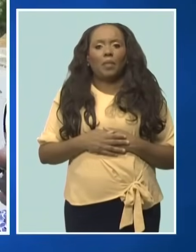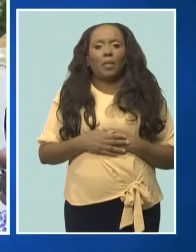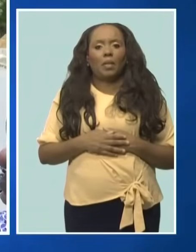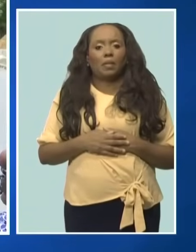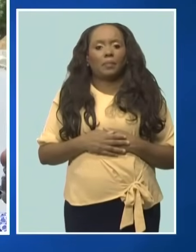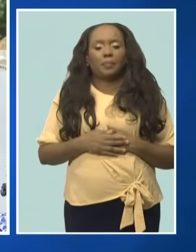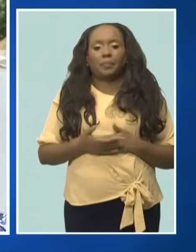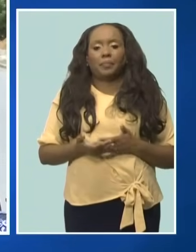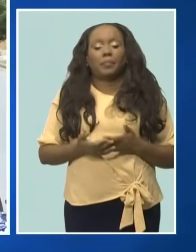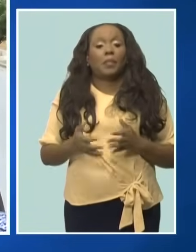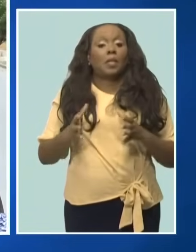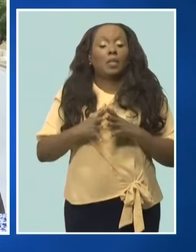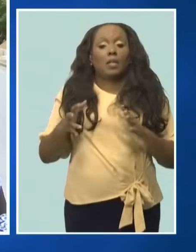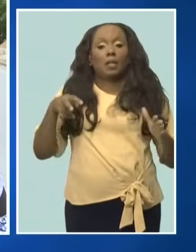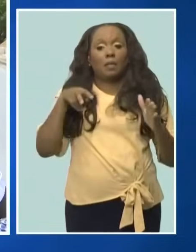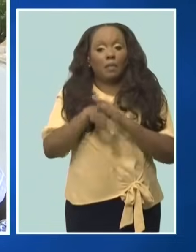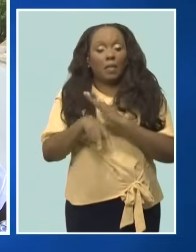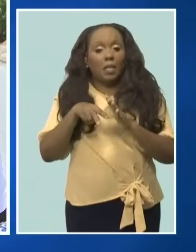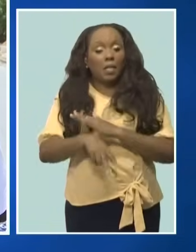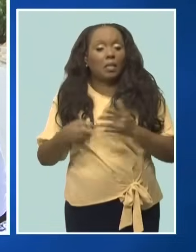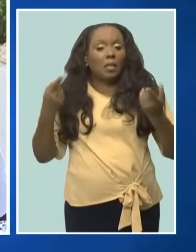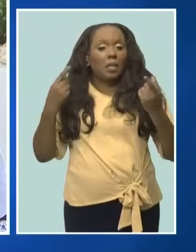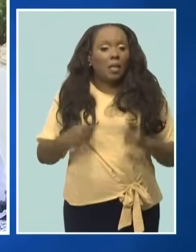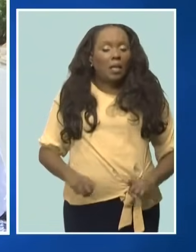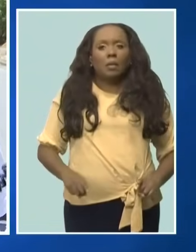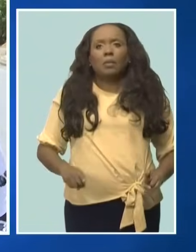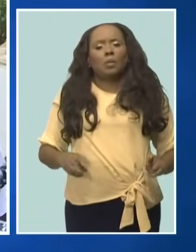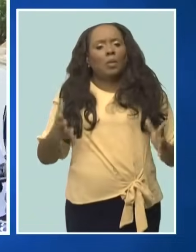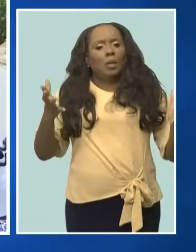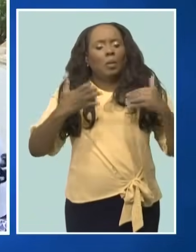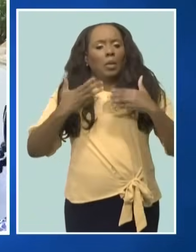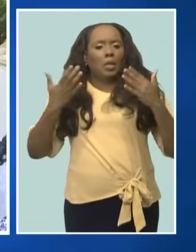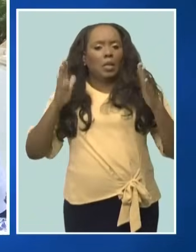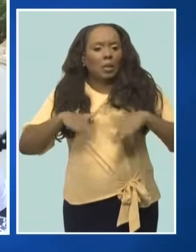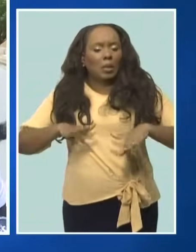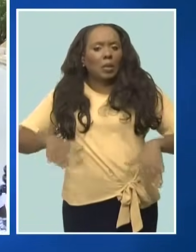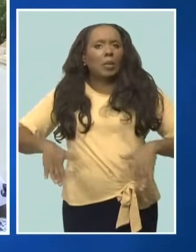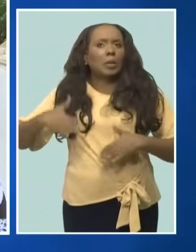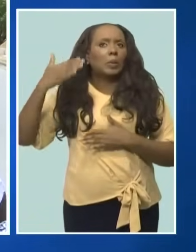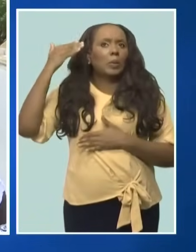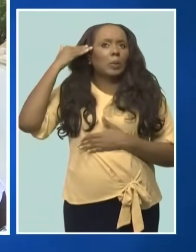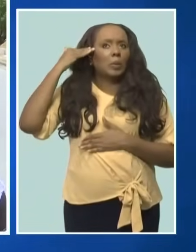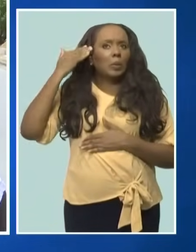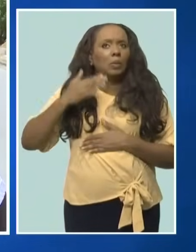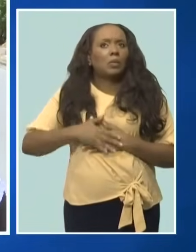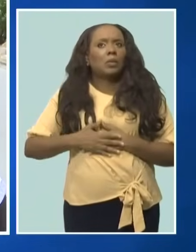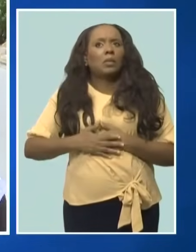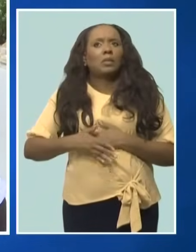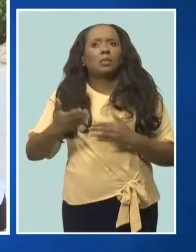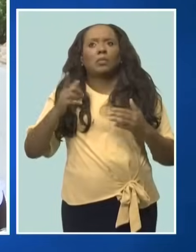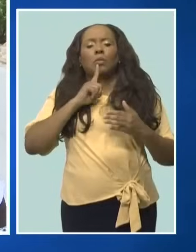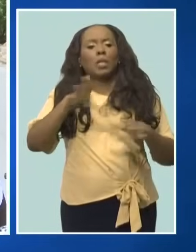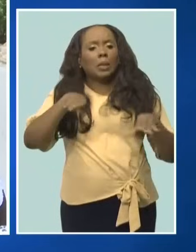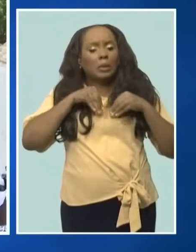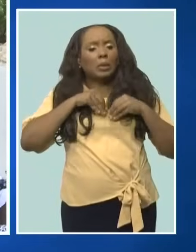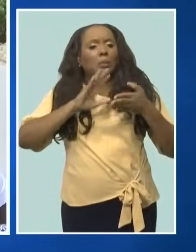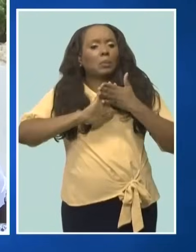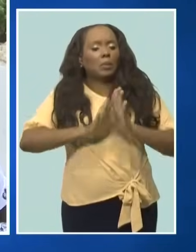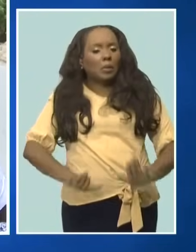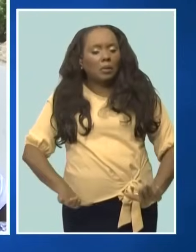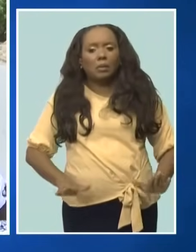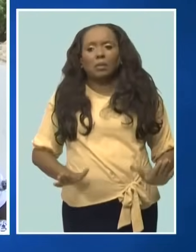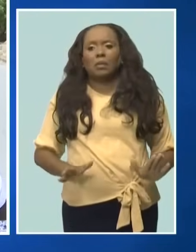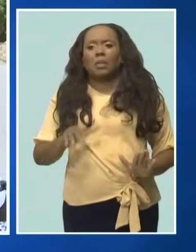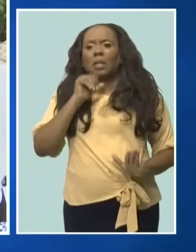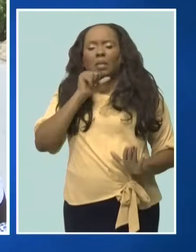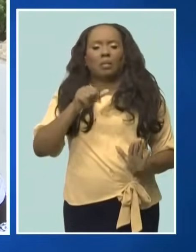that we're having, we want the children to be very aware that they can, as my son says, seek peace instead of pursuing